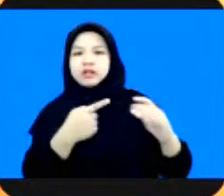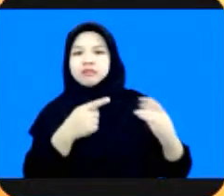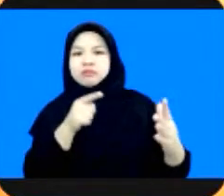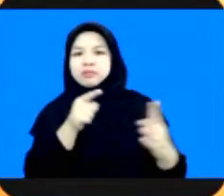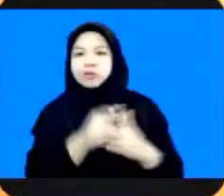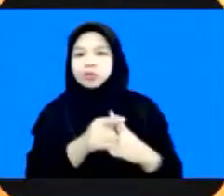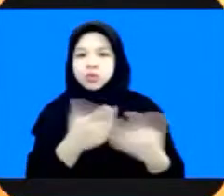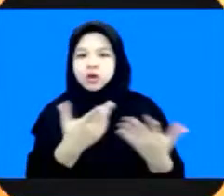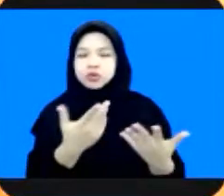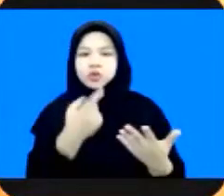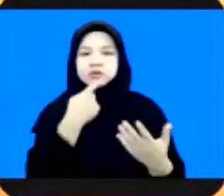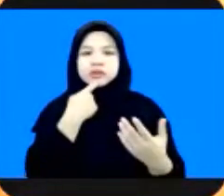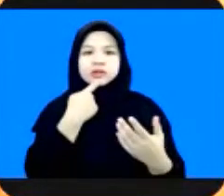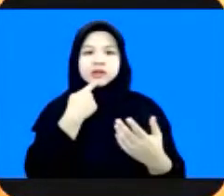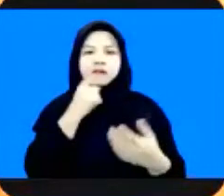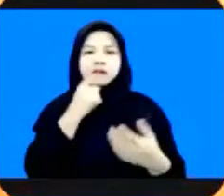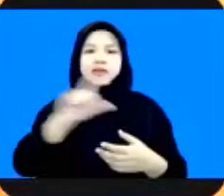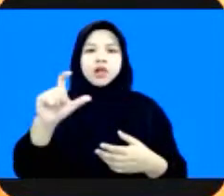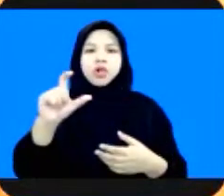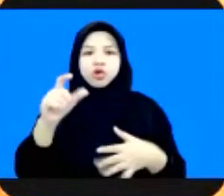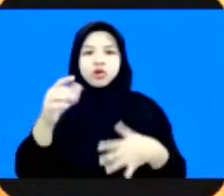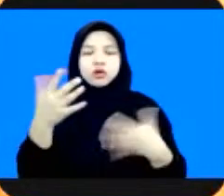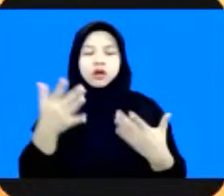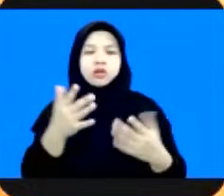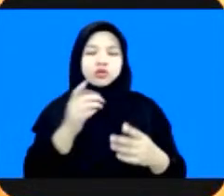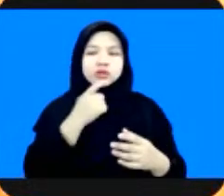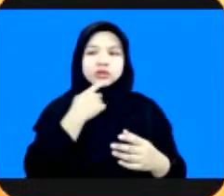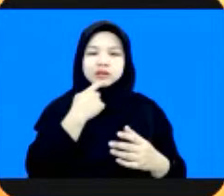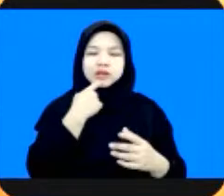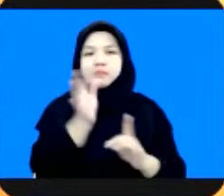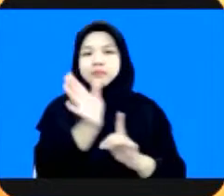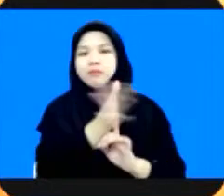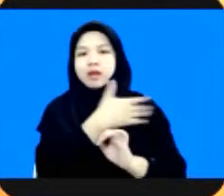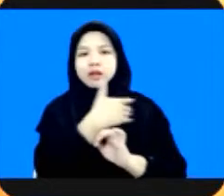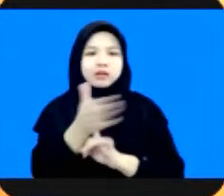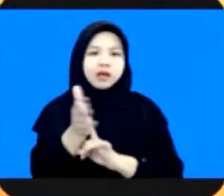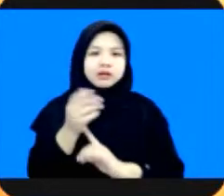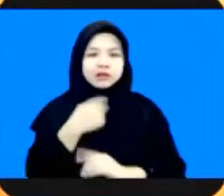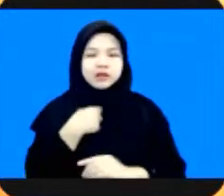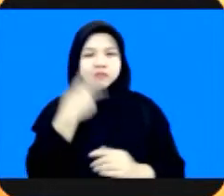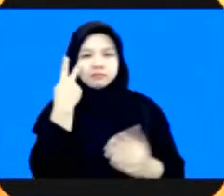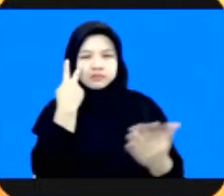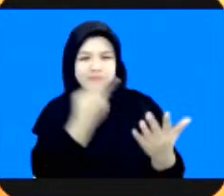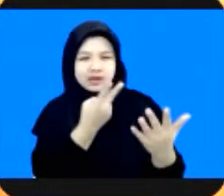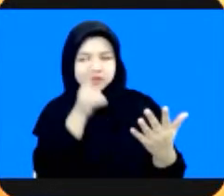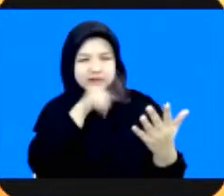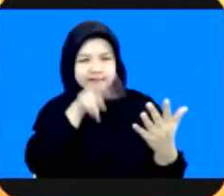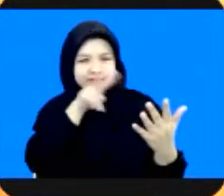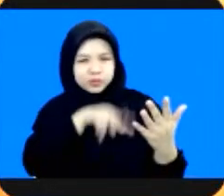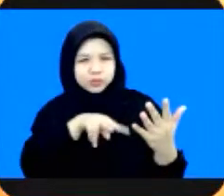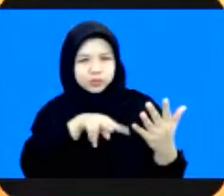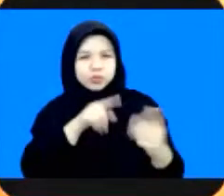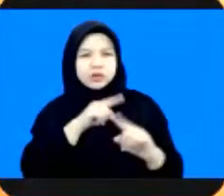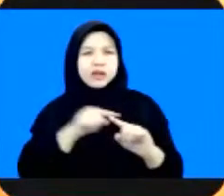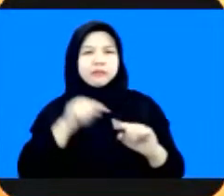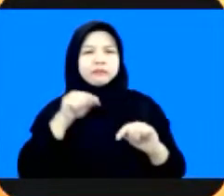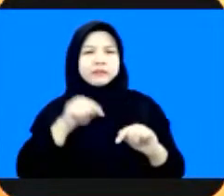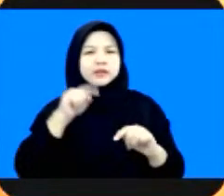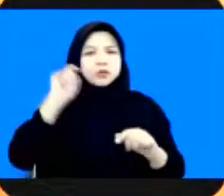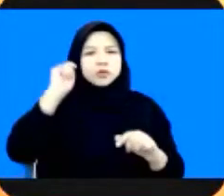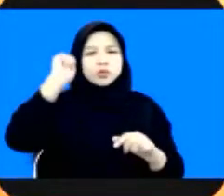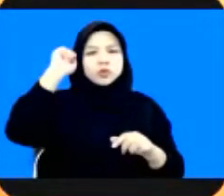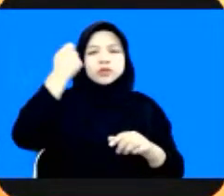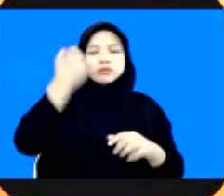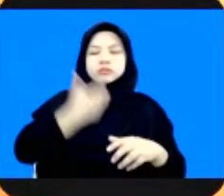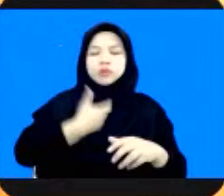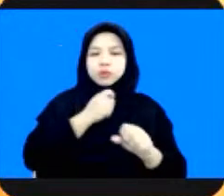or political parties, which are a lot harder to make a policy on, because the